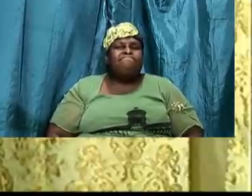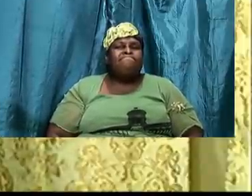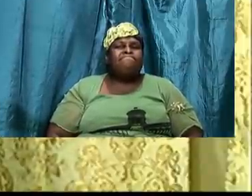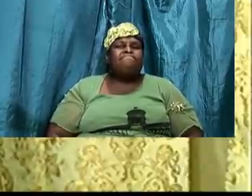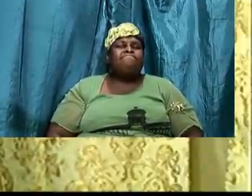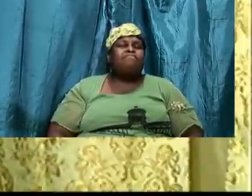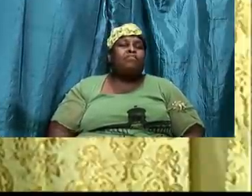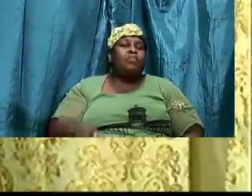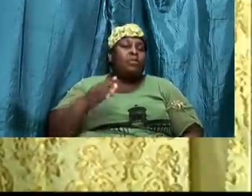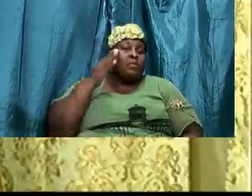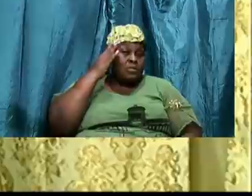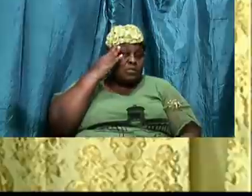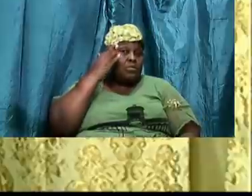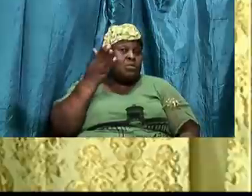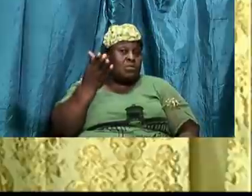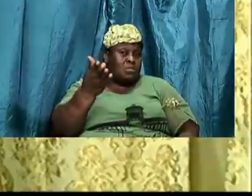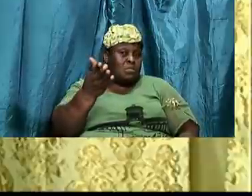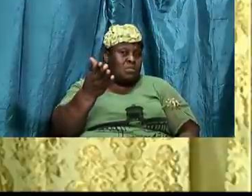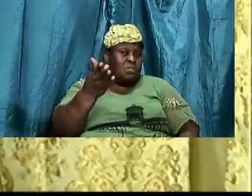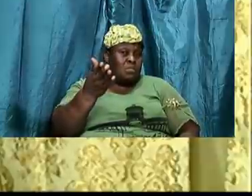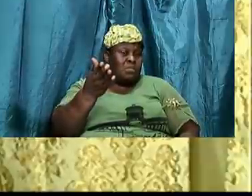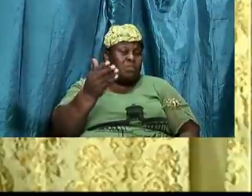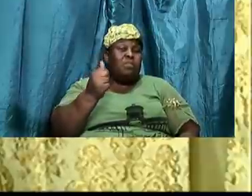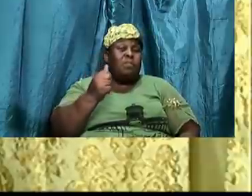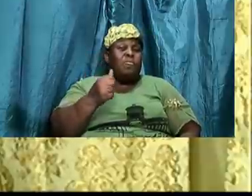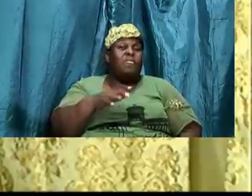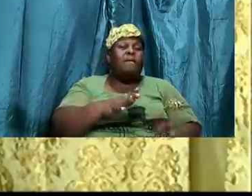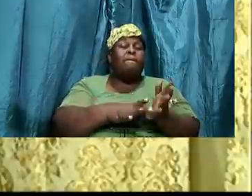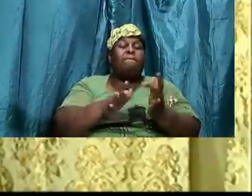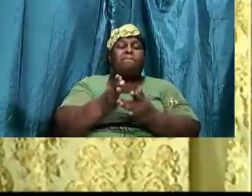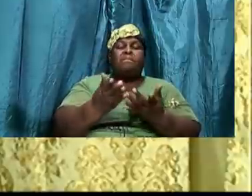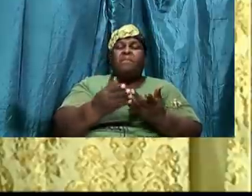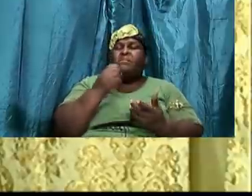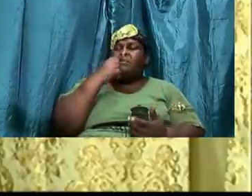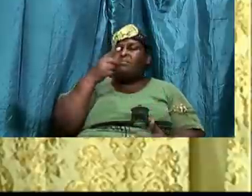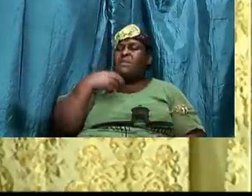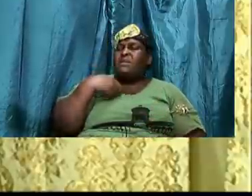Did you know that the Bible tells us